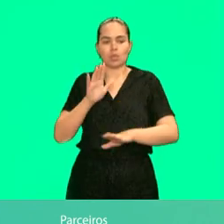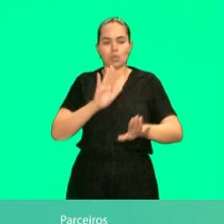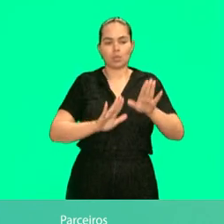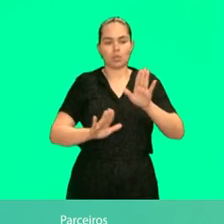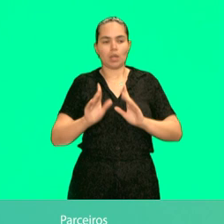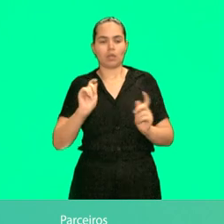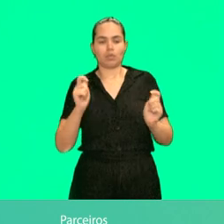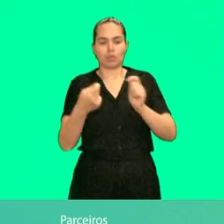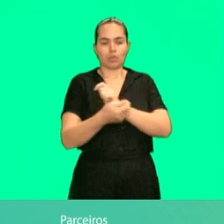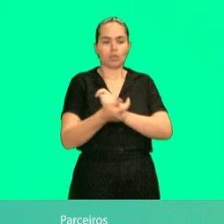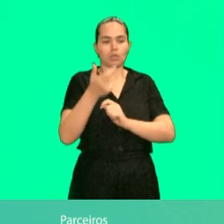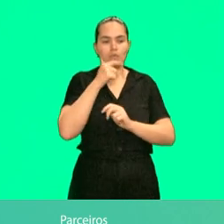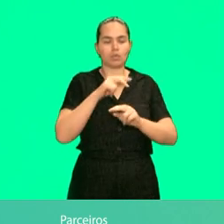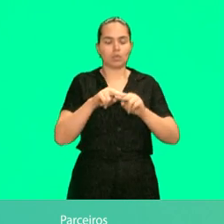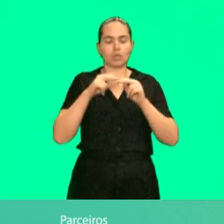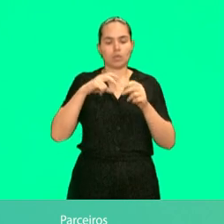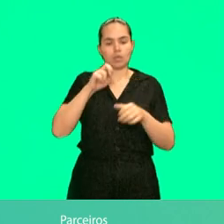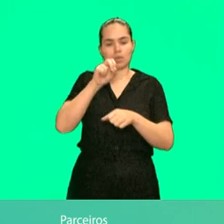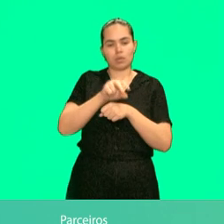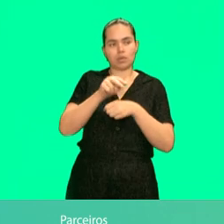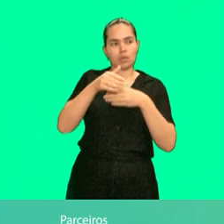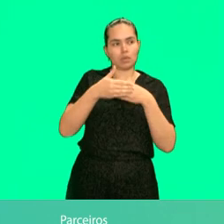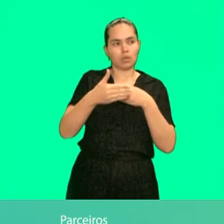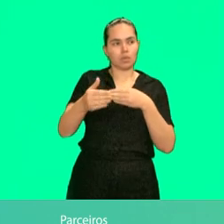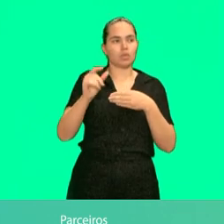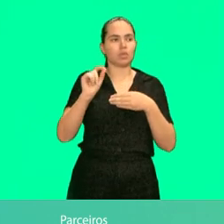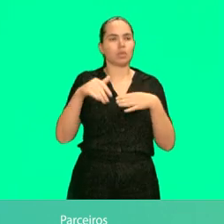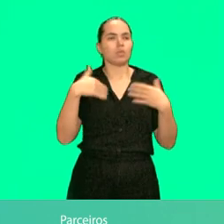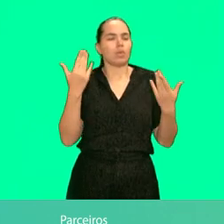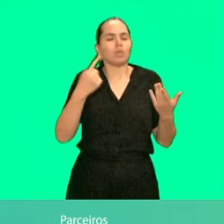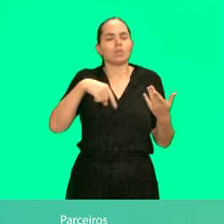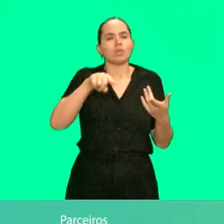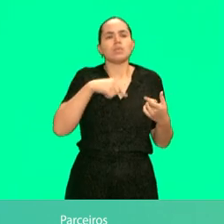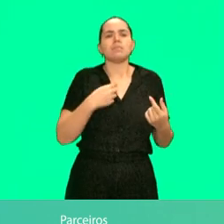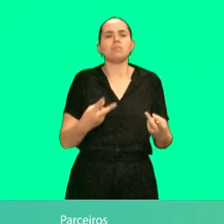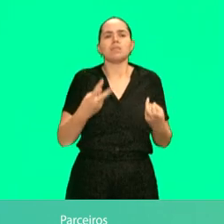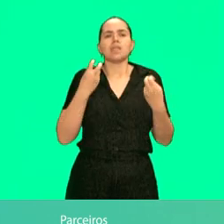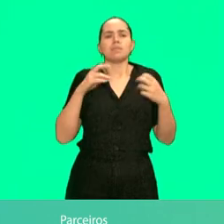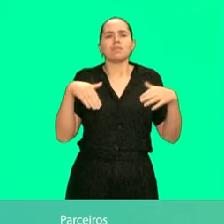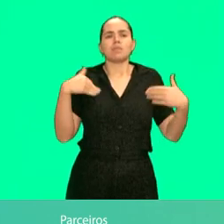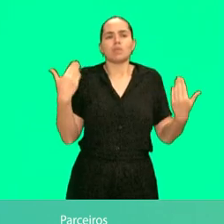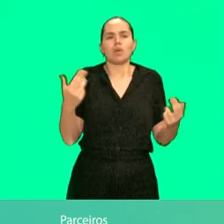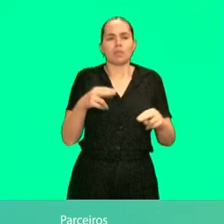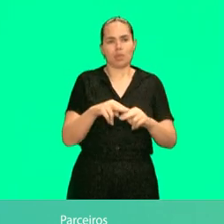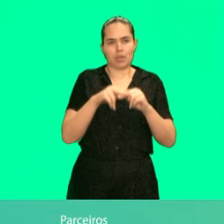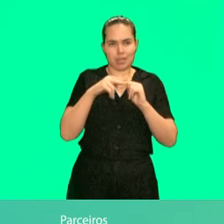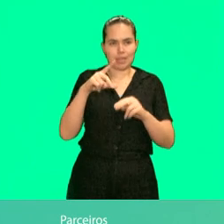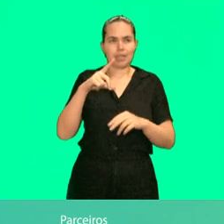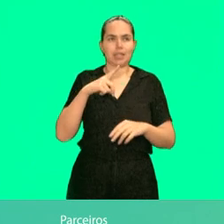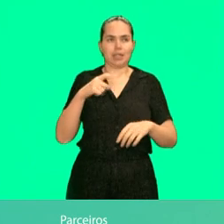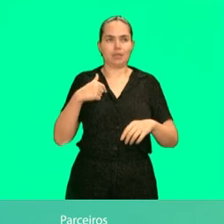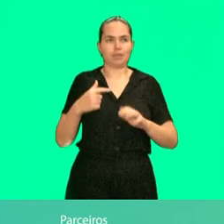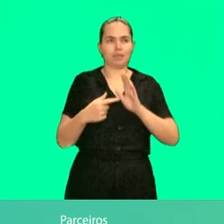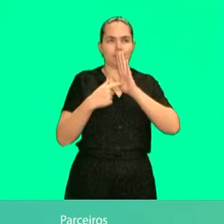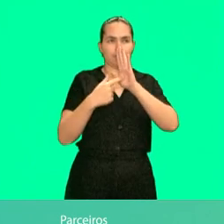we need to be careful in these process adaptations using hydrogen